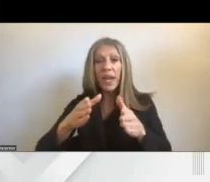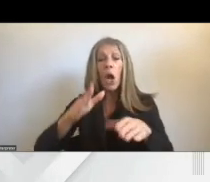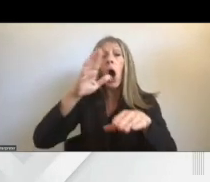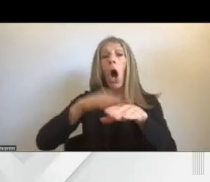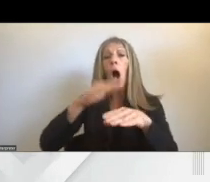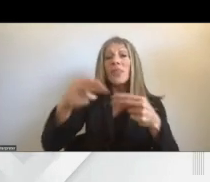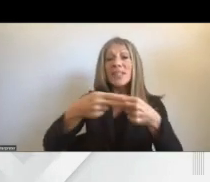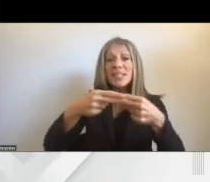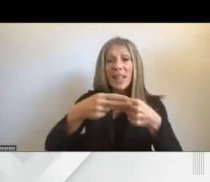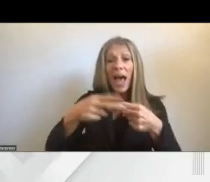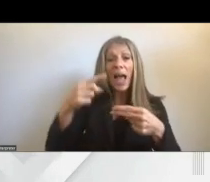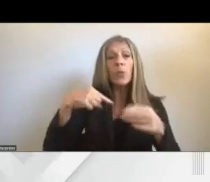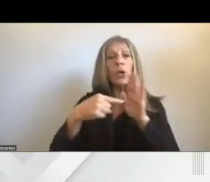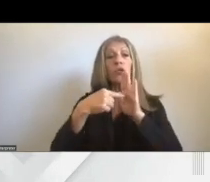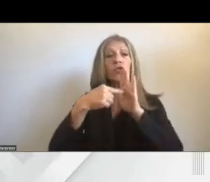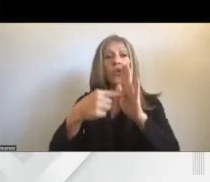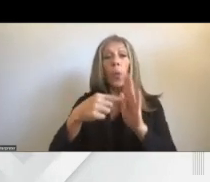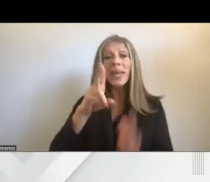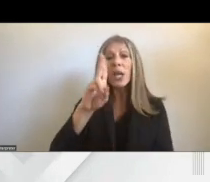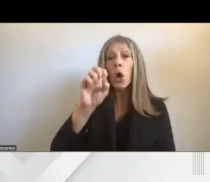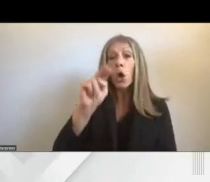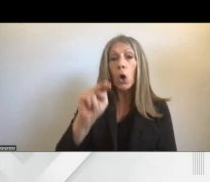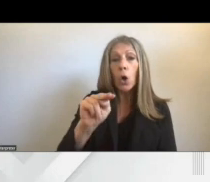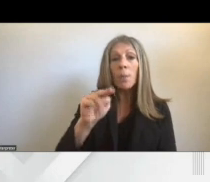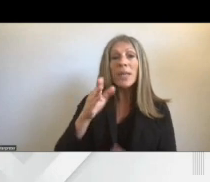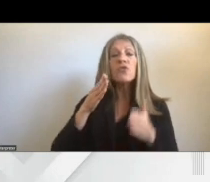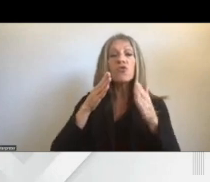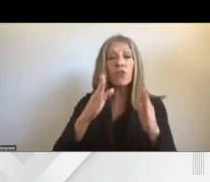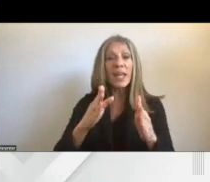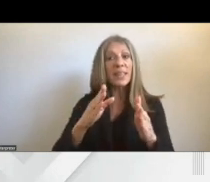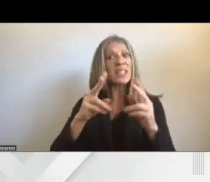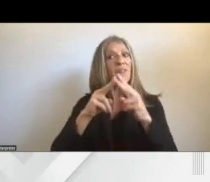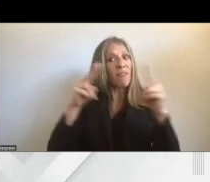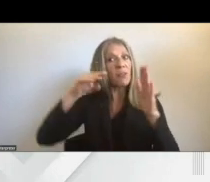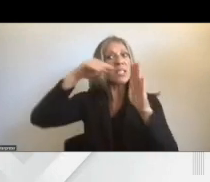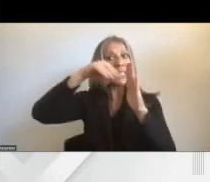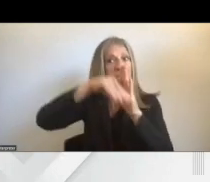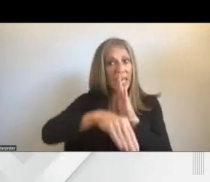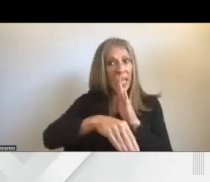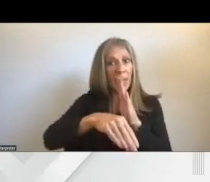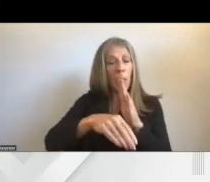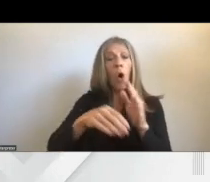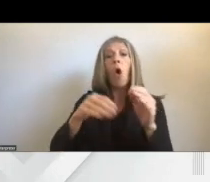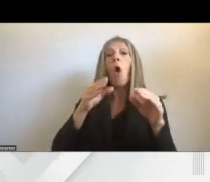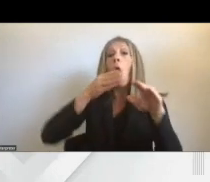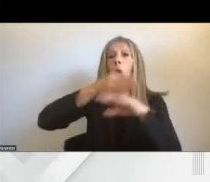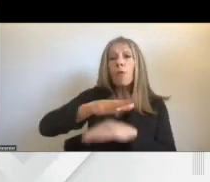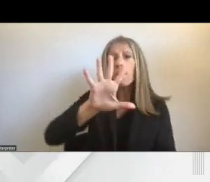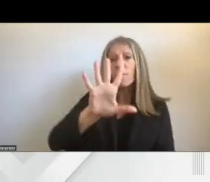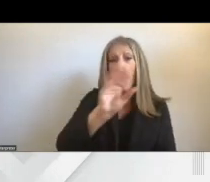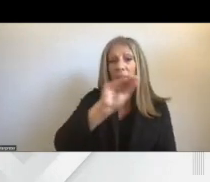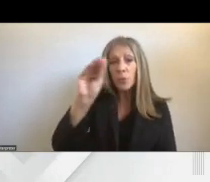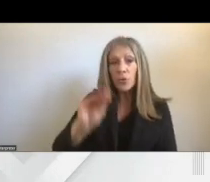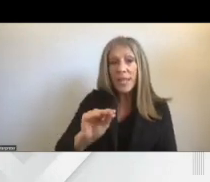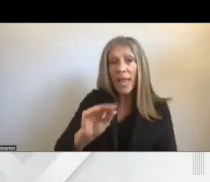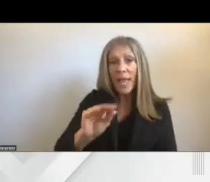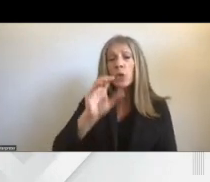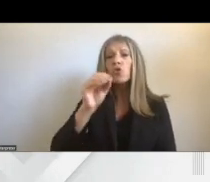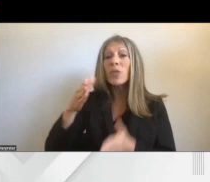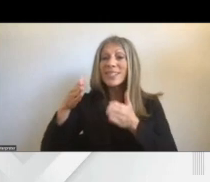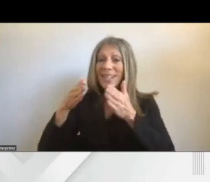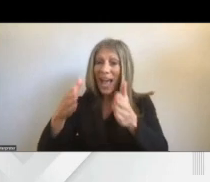we're showing an urban street that is pretty steep, probably over 5%. And so the sidewalk